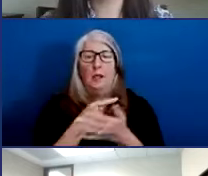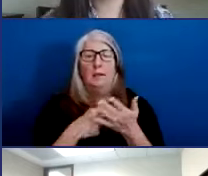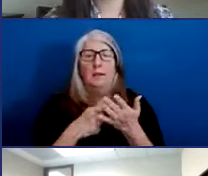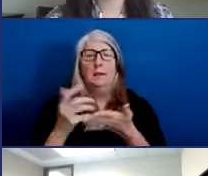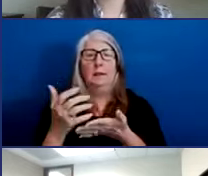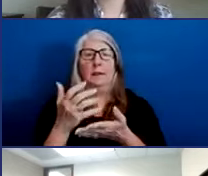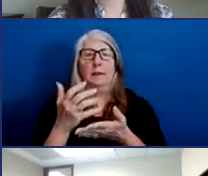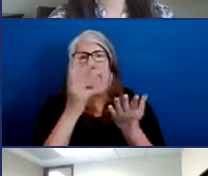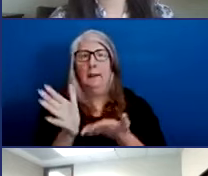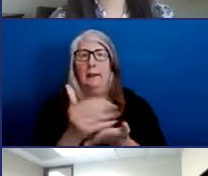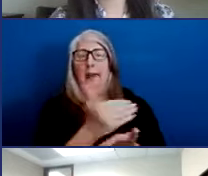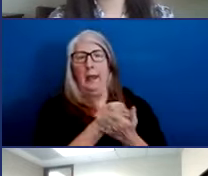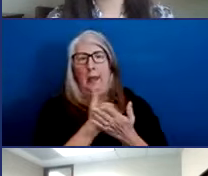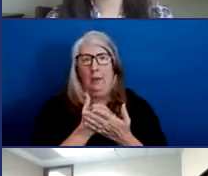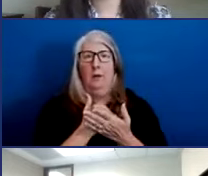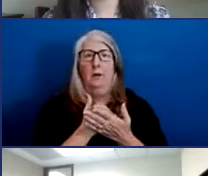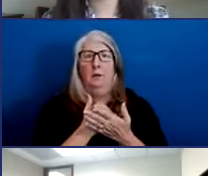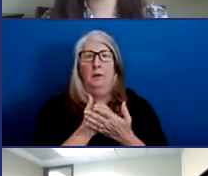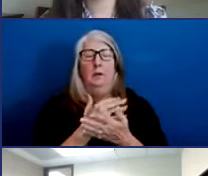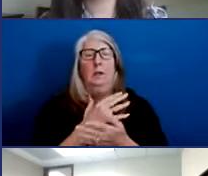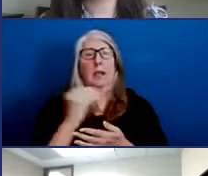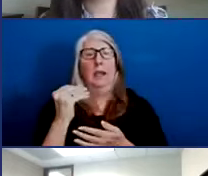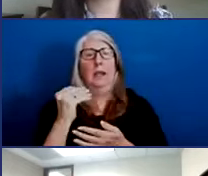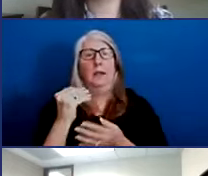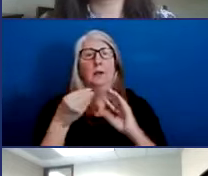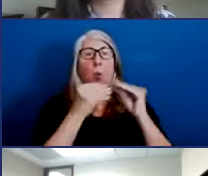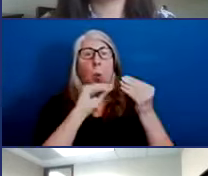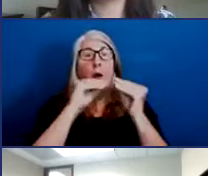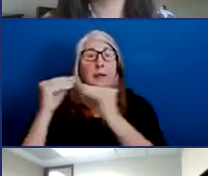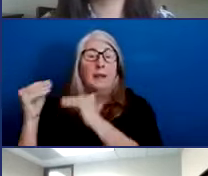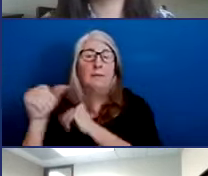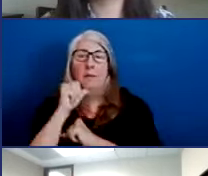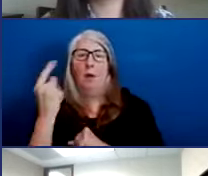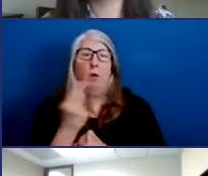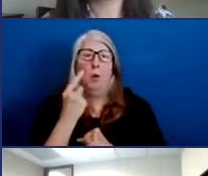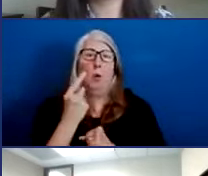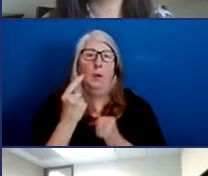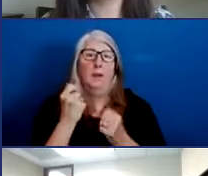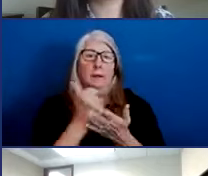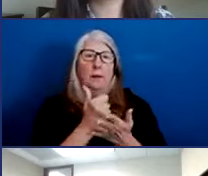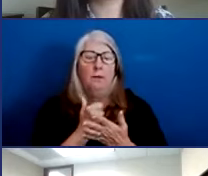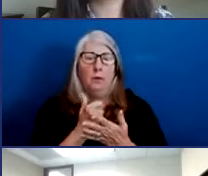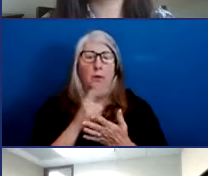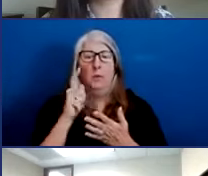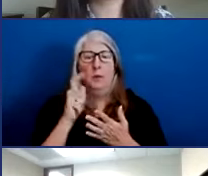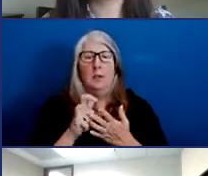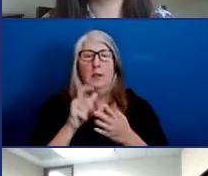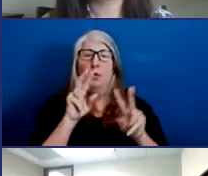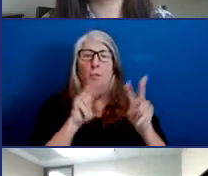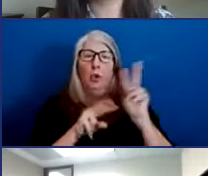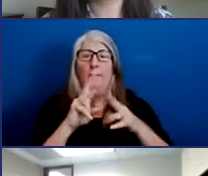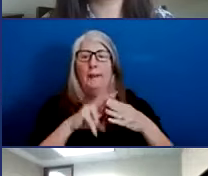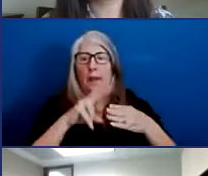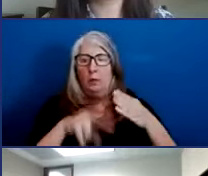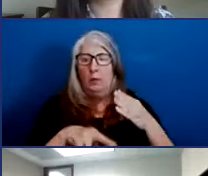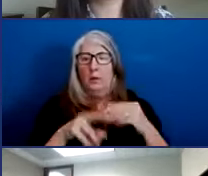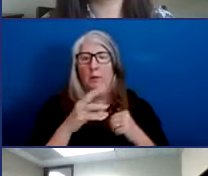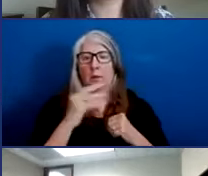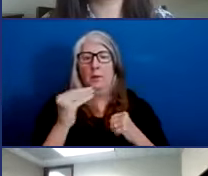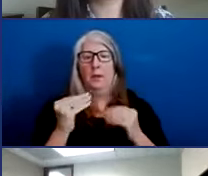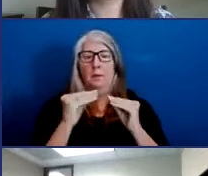data. And quantitative data isn't always helpful. It's helpful for us to understand outcomes in that way, but there's much